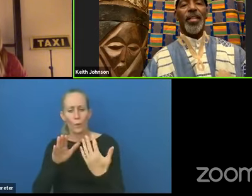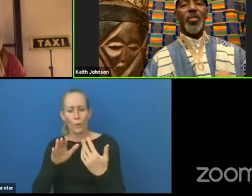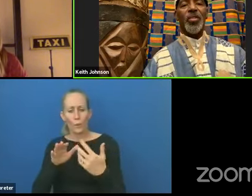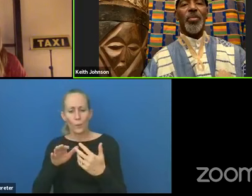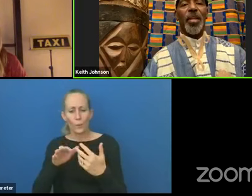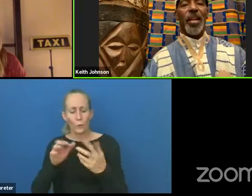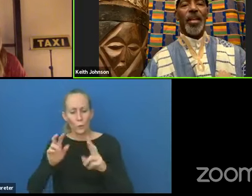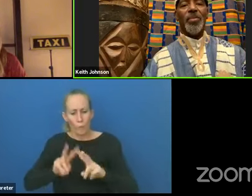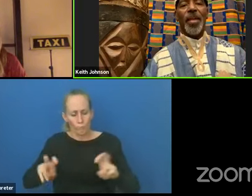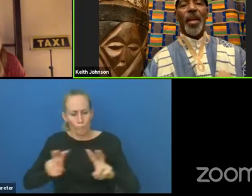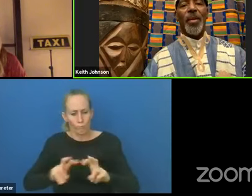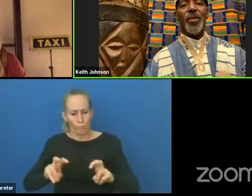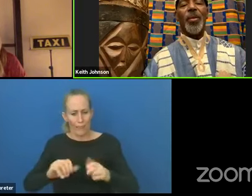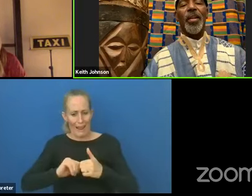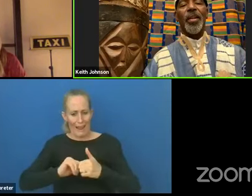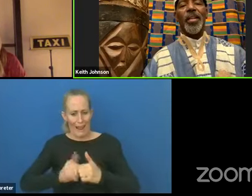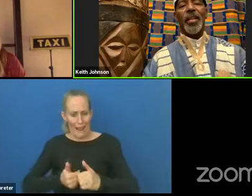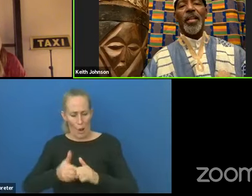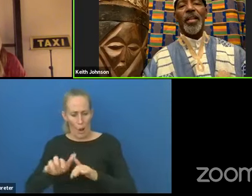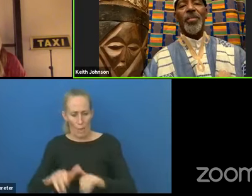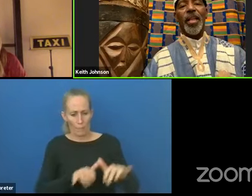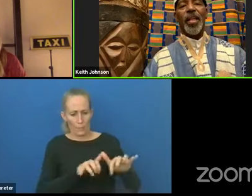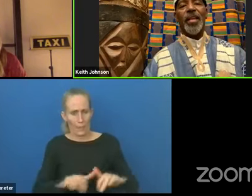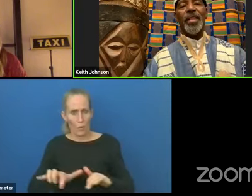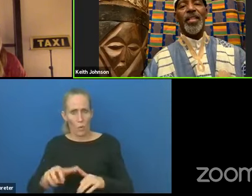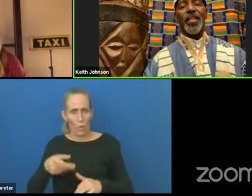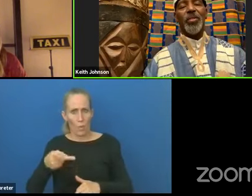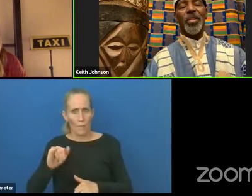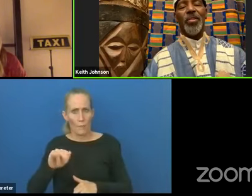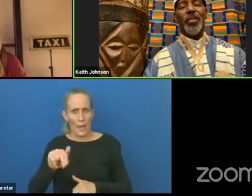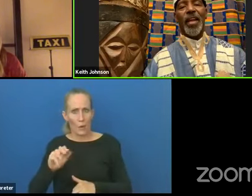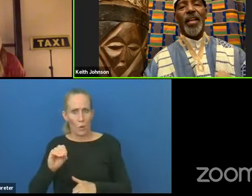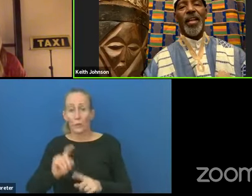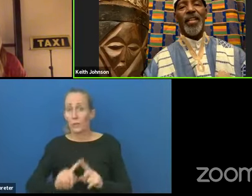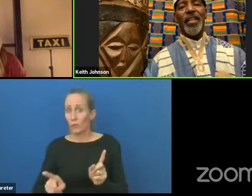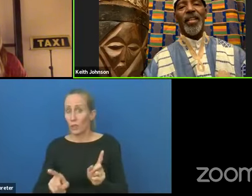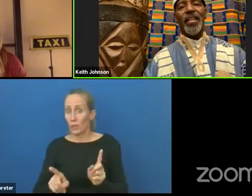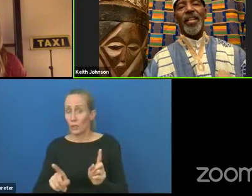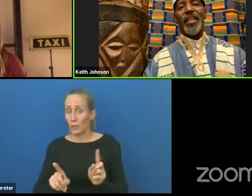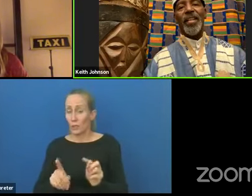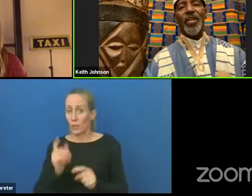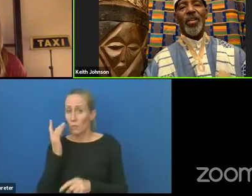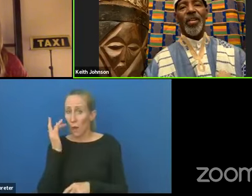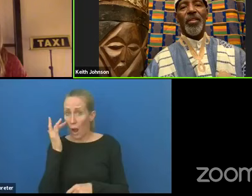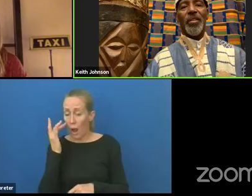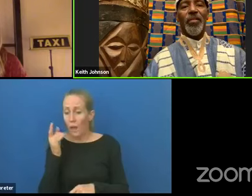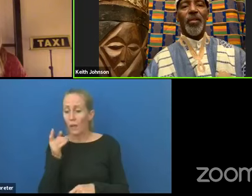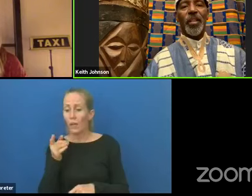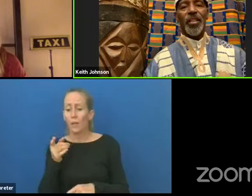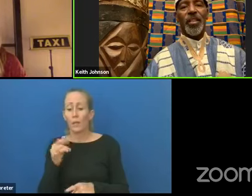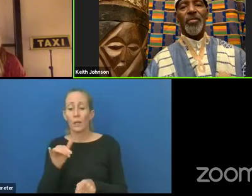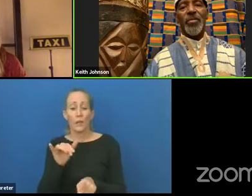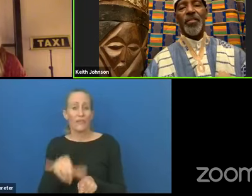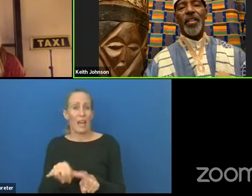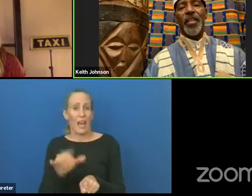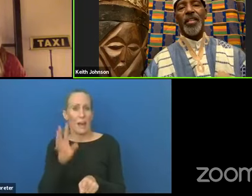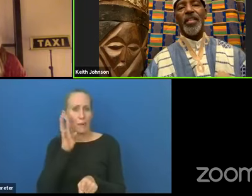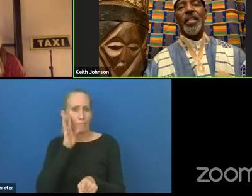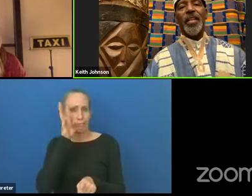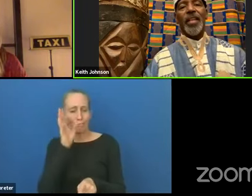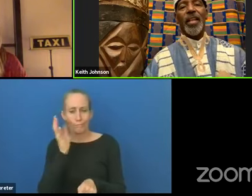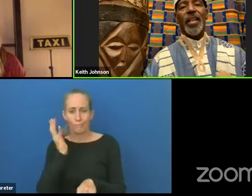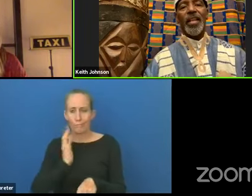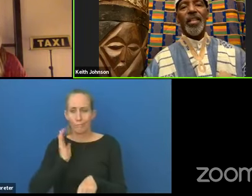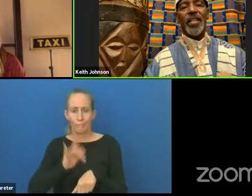playing the instrument like a piano. Because it was created in the early 40s and